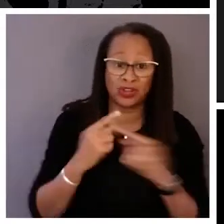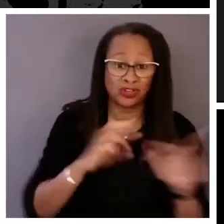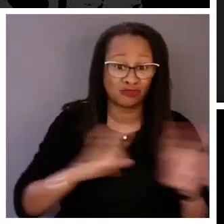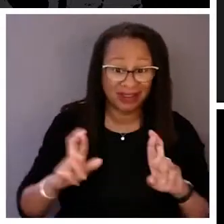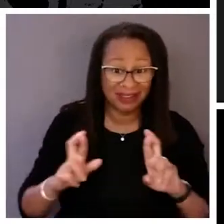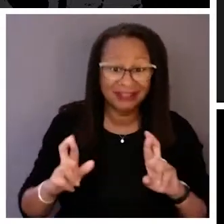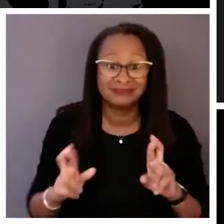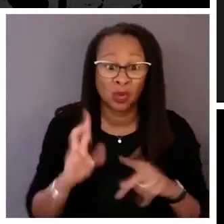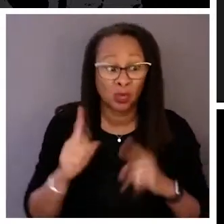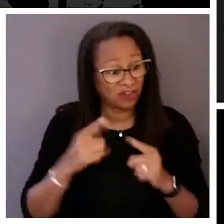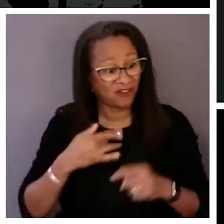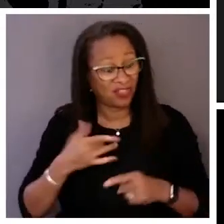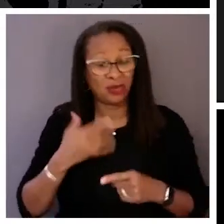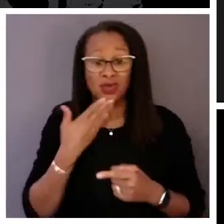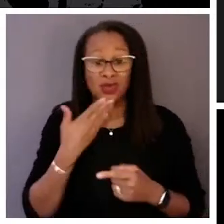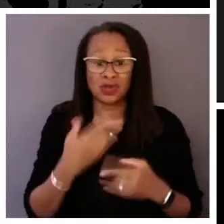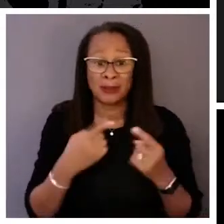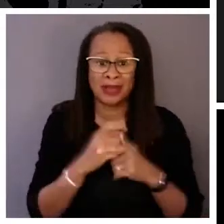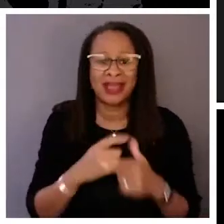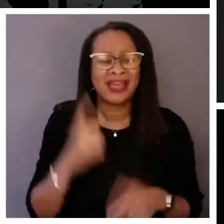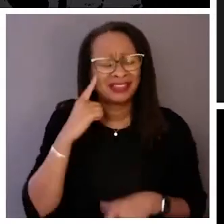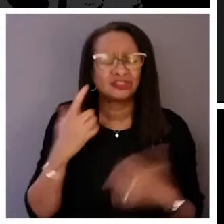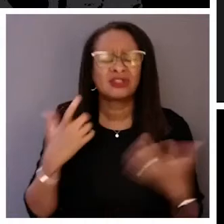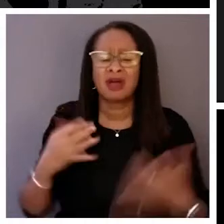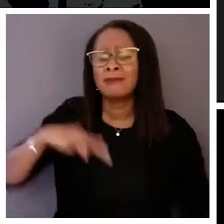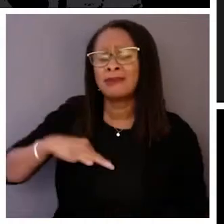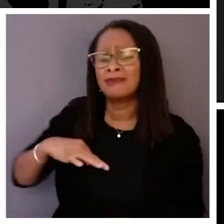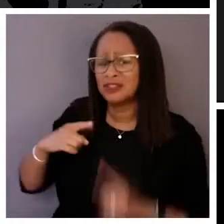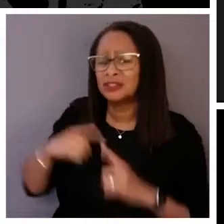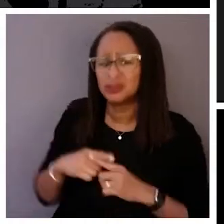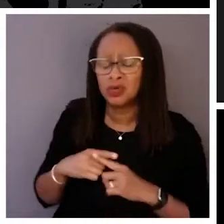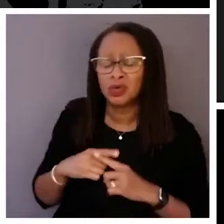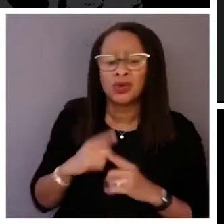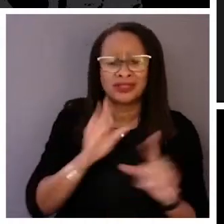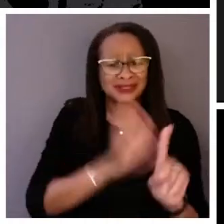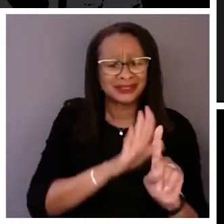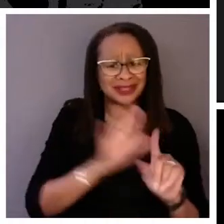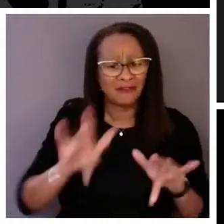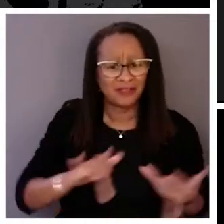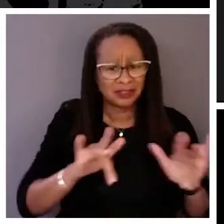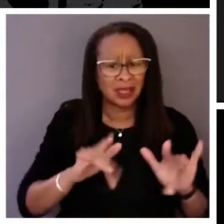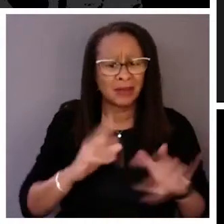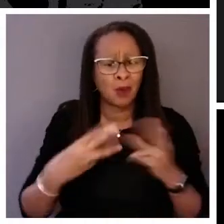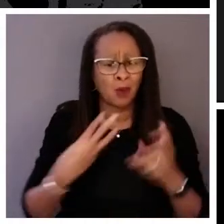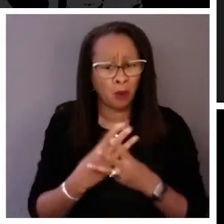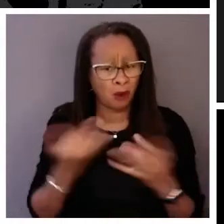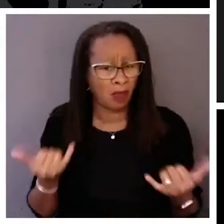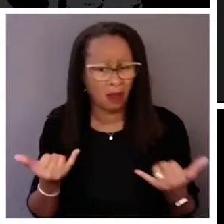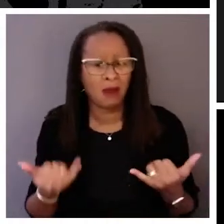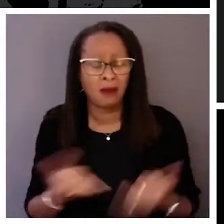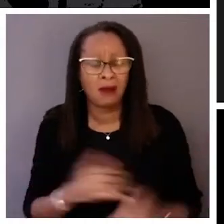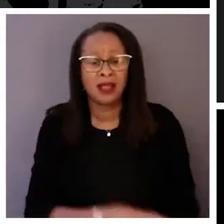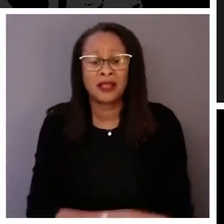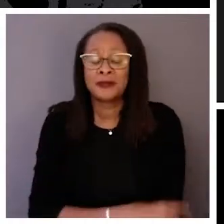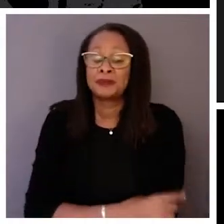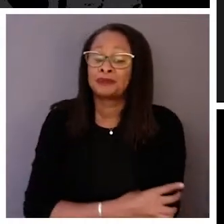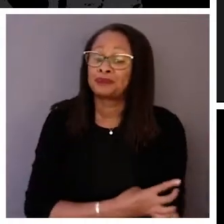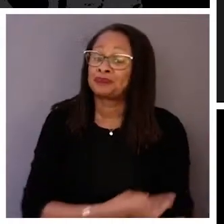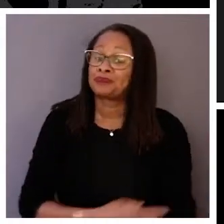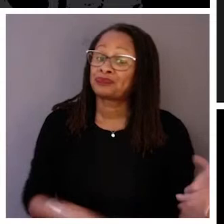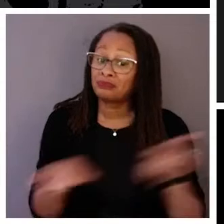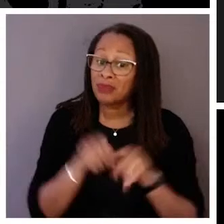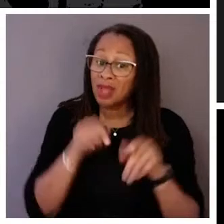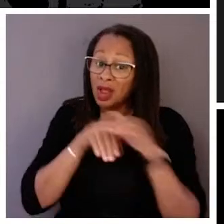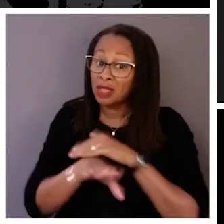it. So I think there's a lot of pros to the self-tape world now. And I mean, going